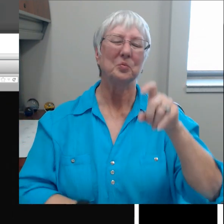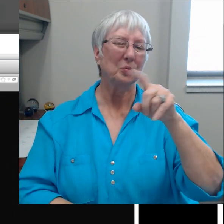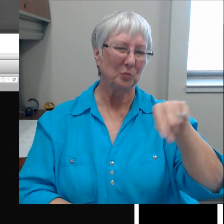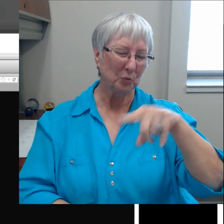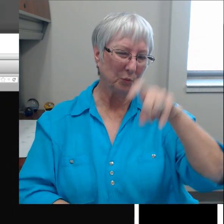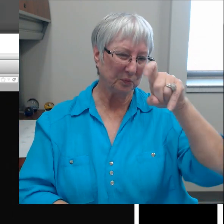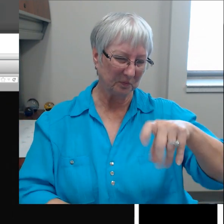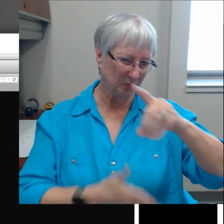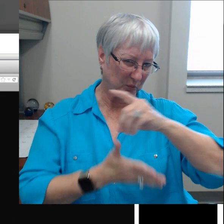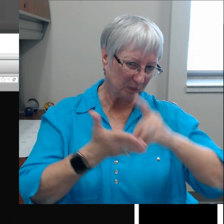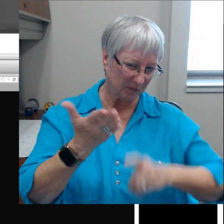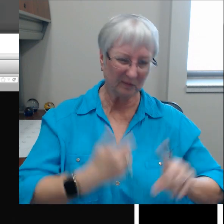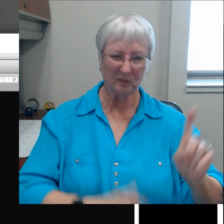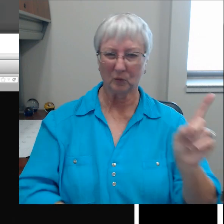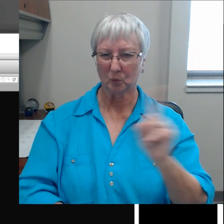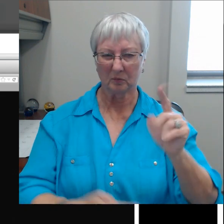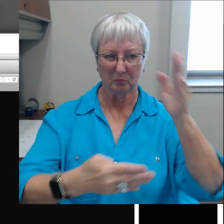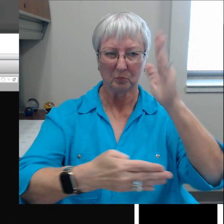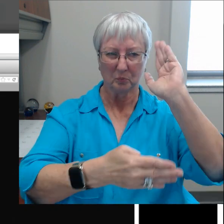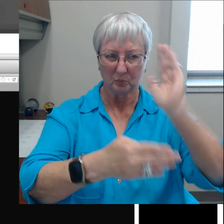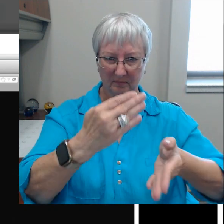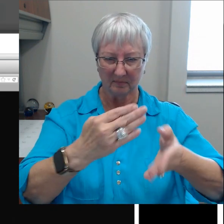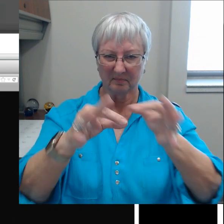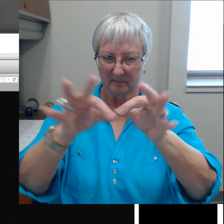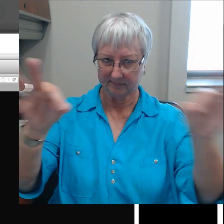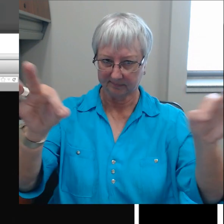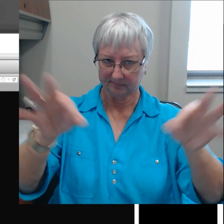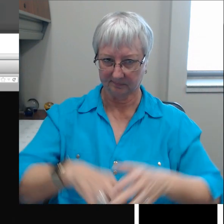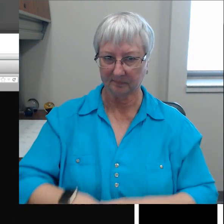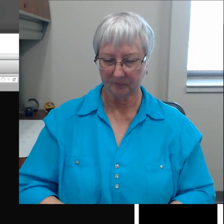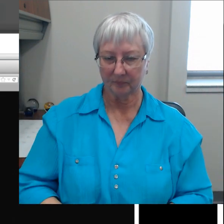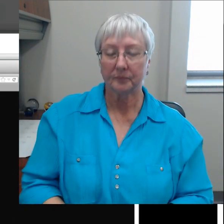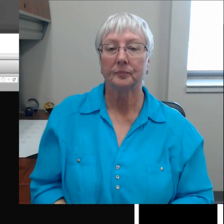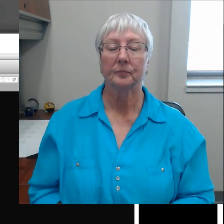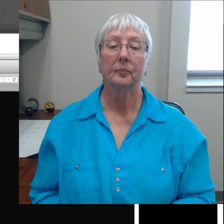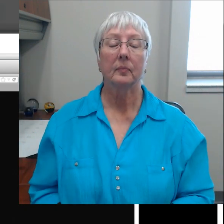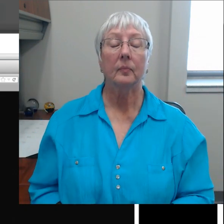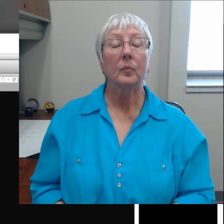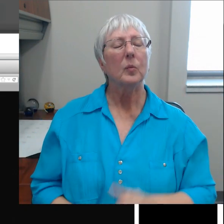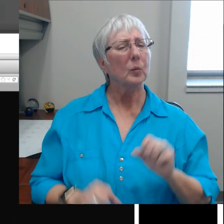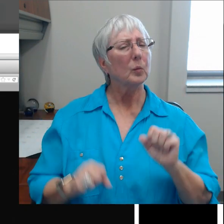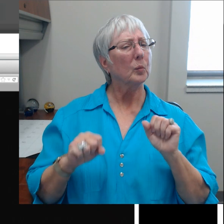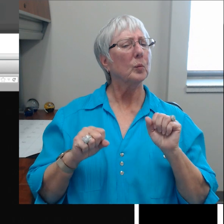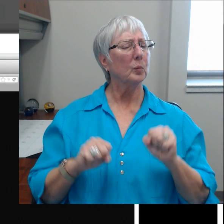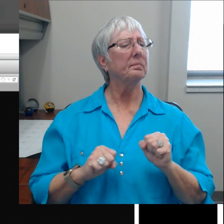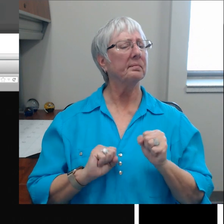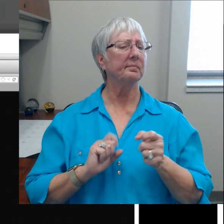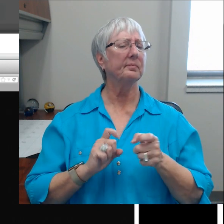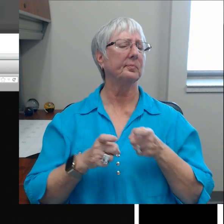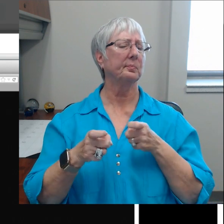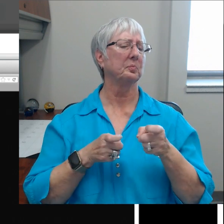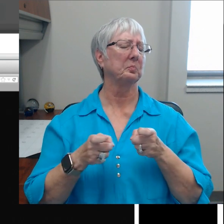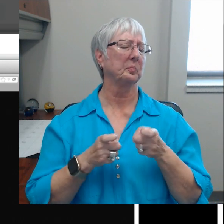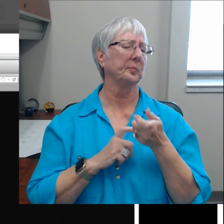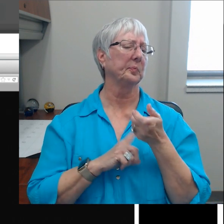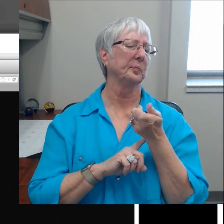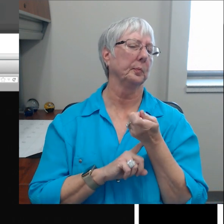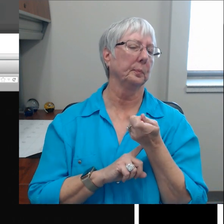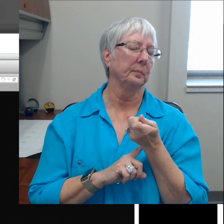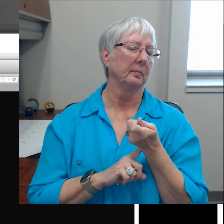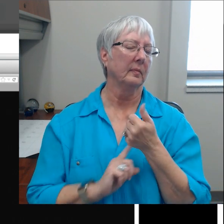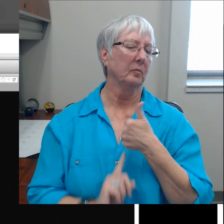typographer in us is definitely annoyed by this lack of control. Luckily, we can gain just a little more control over this when it's absolutely